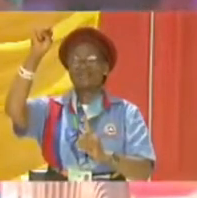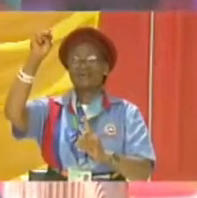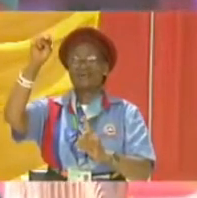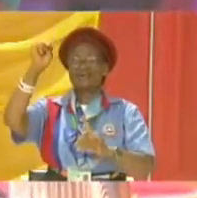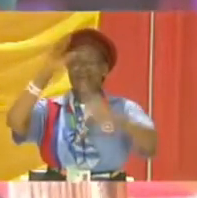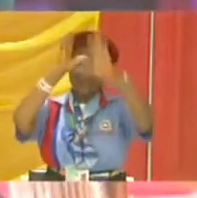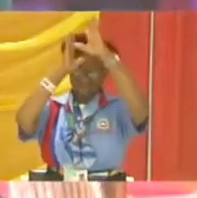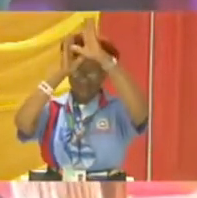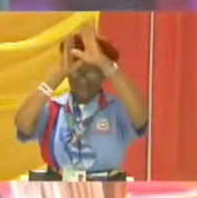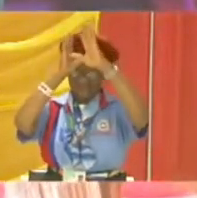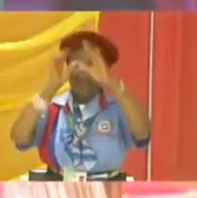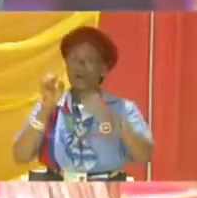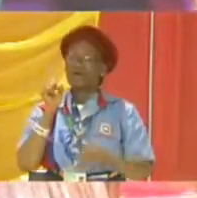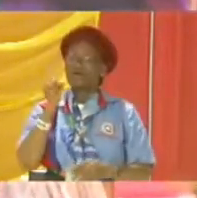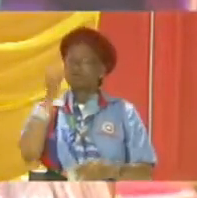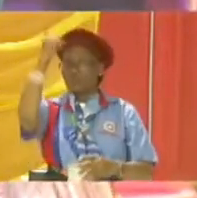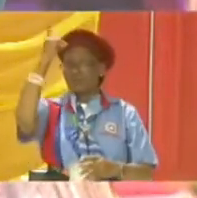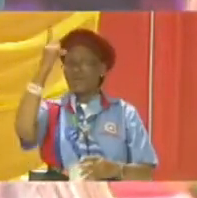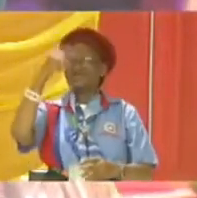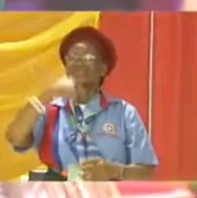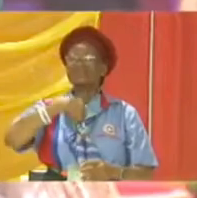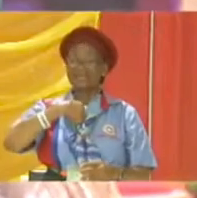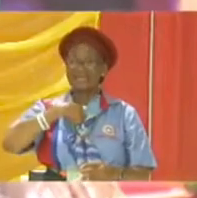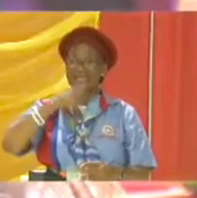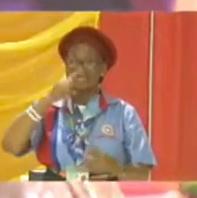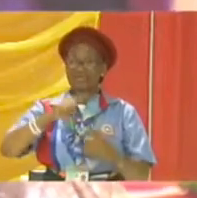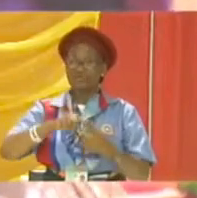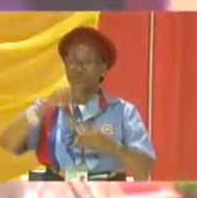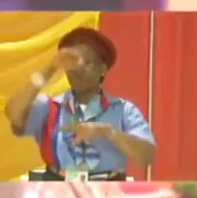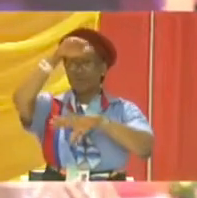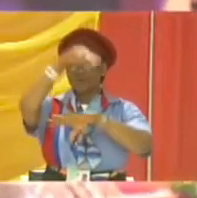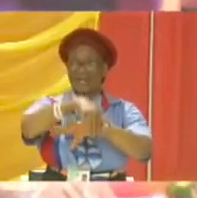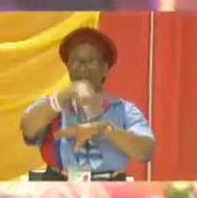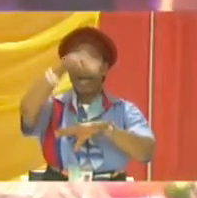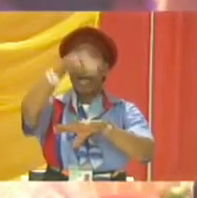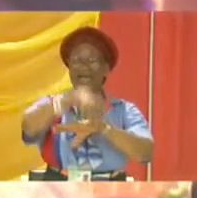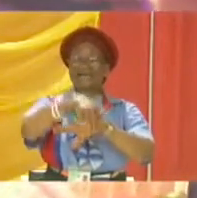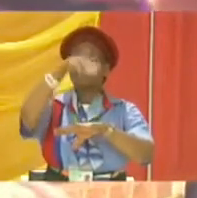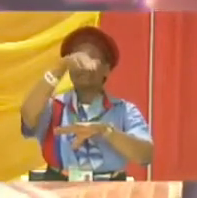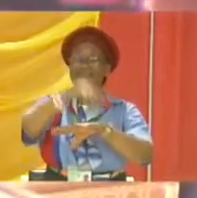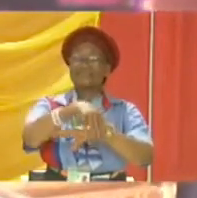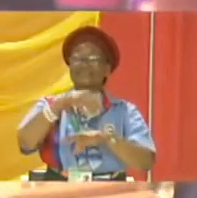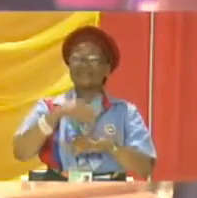Father, surprise me tonight. Baba, ya milenu lale yi.